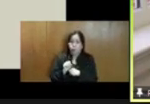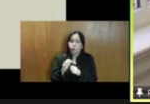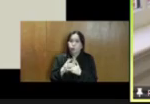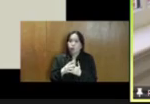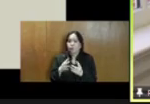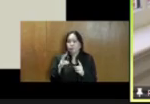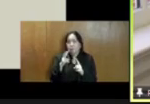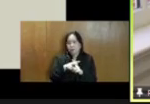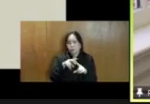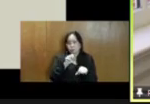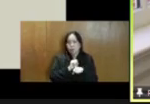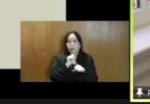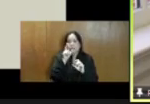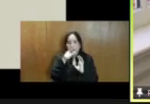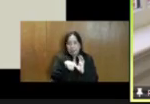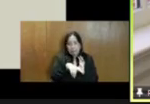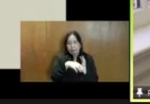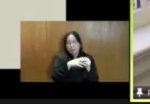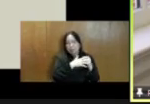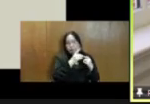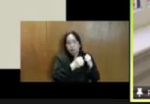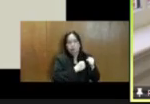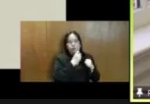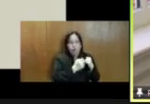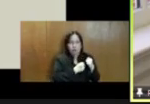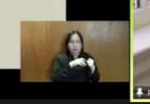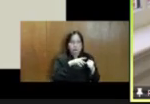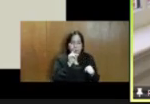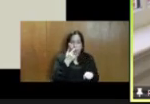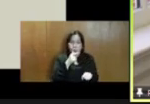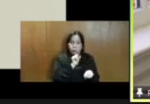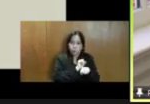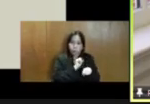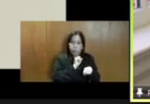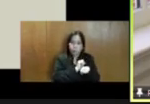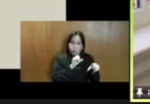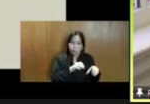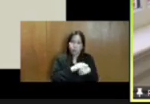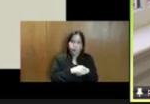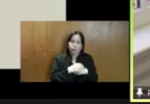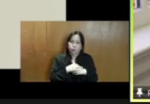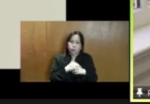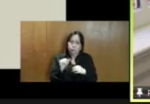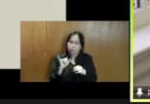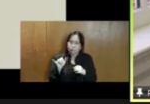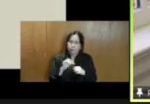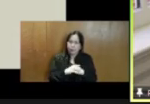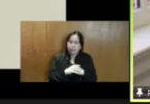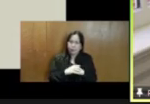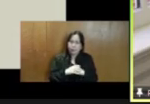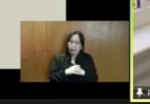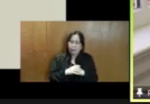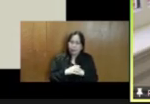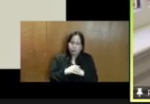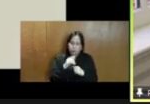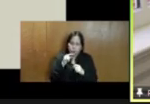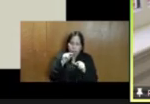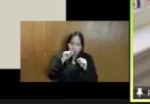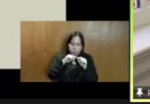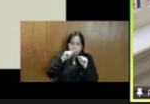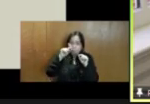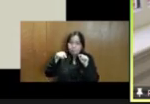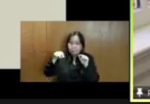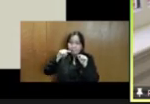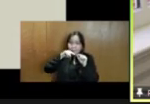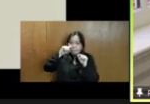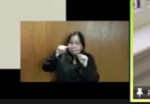2 years later, they find a green job. So this is asking that question. So each line here represents workers